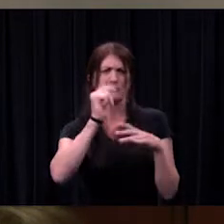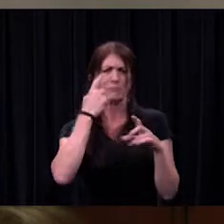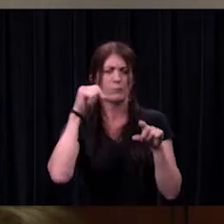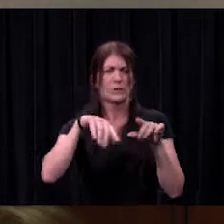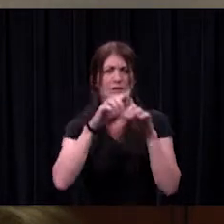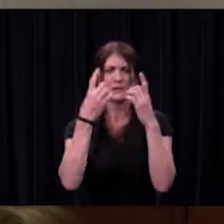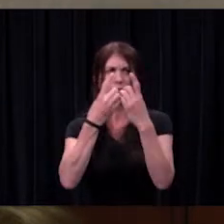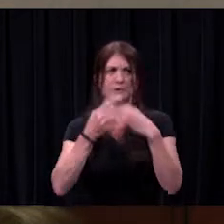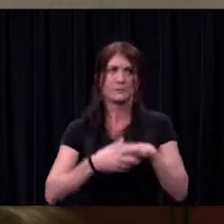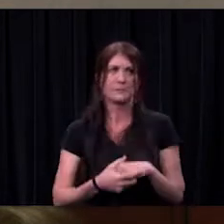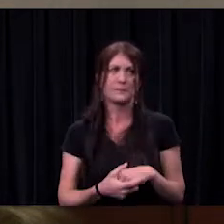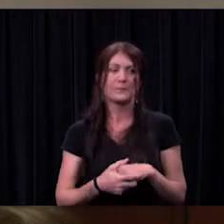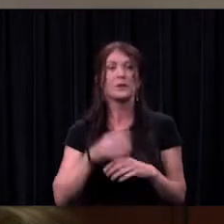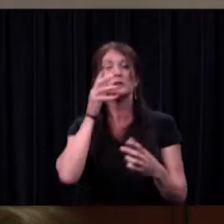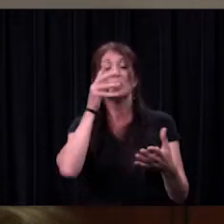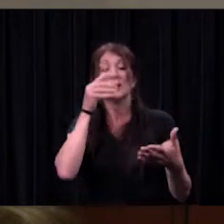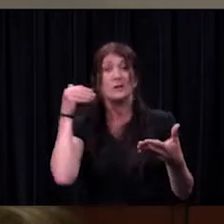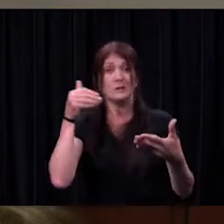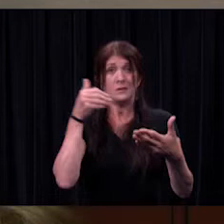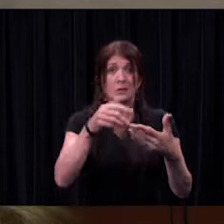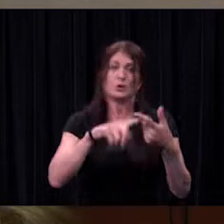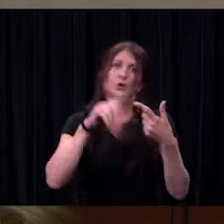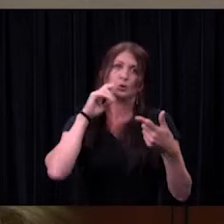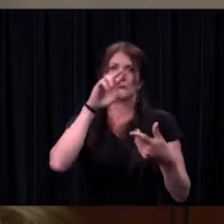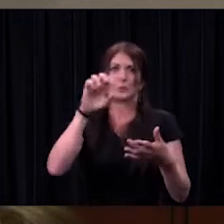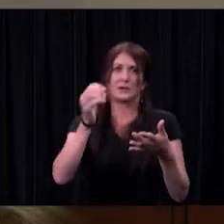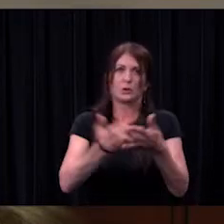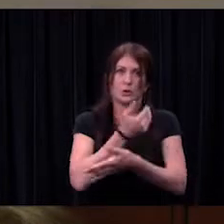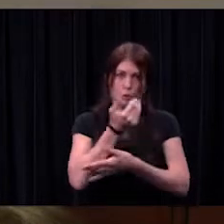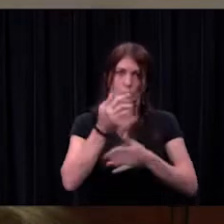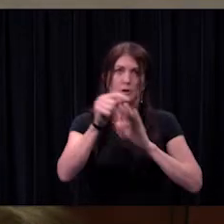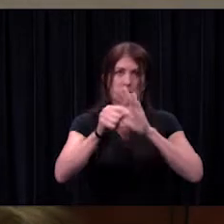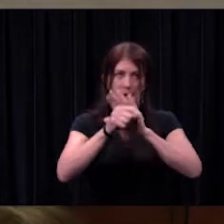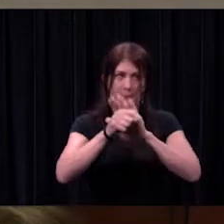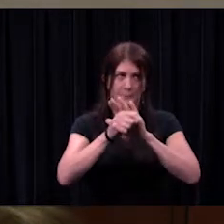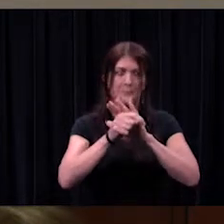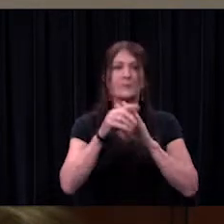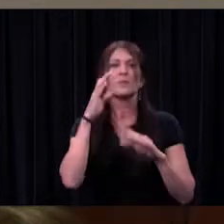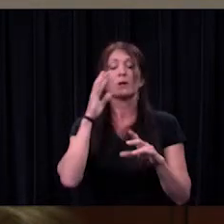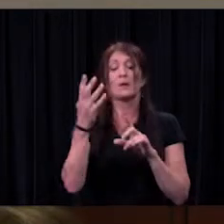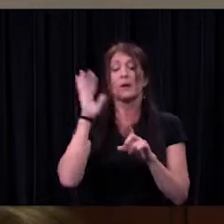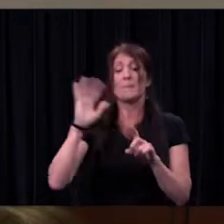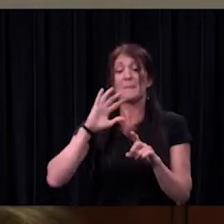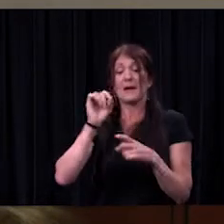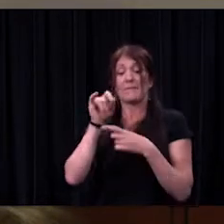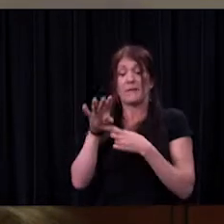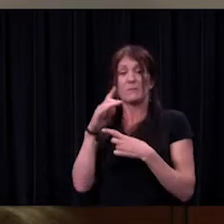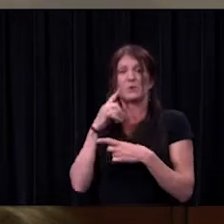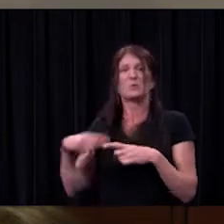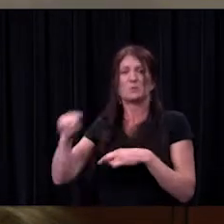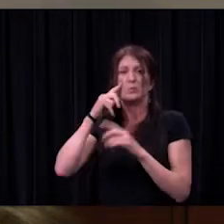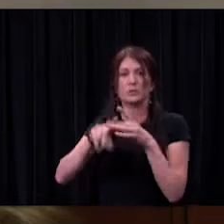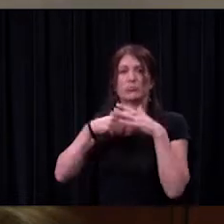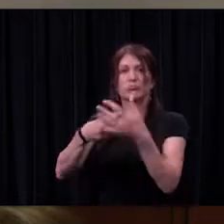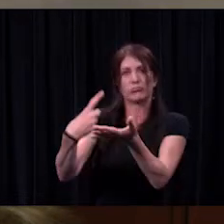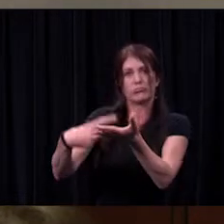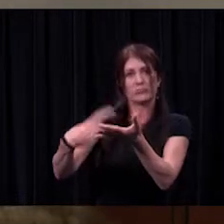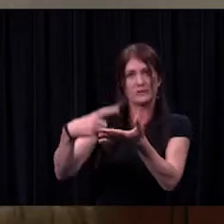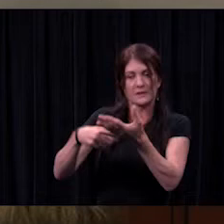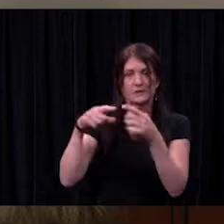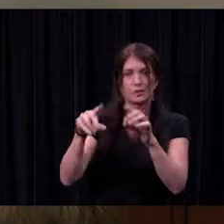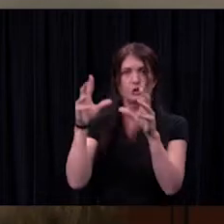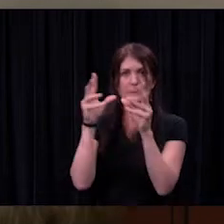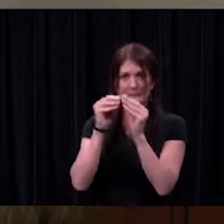as we approach our renewal time period. We started back in February with meetings to talk about the district. We provide to